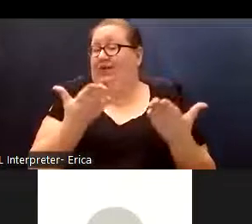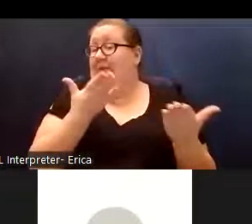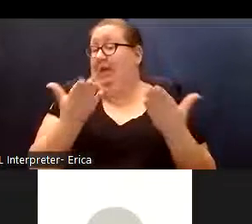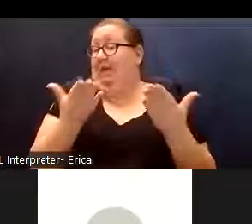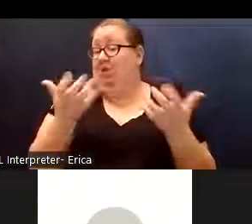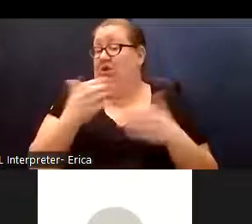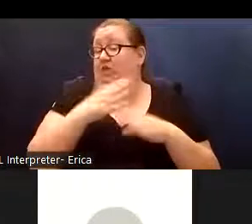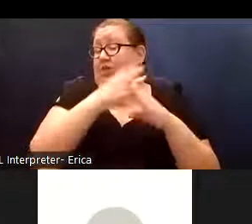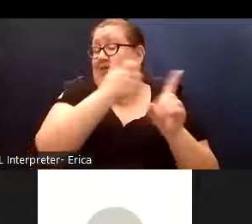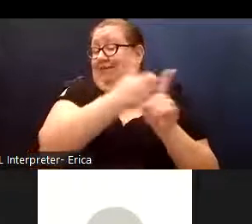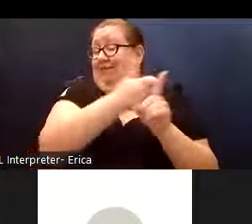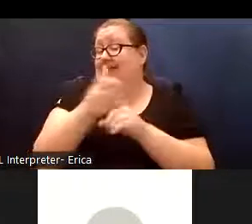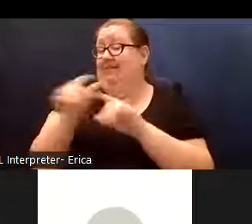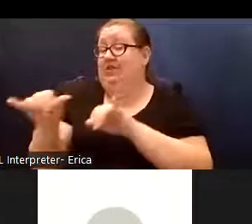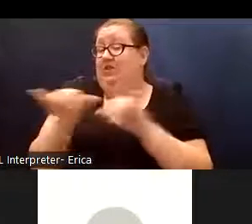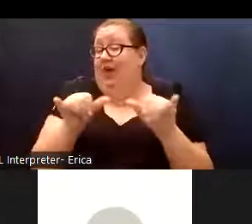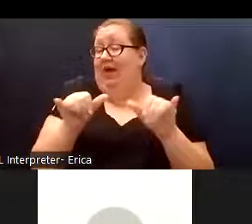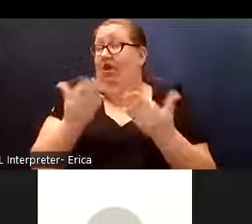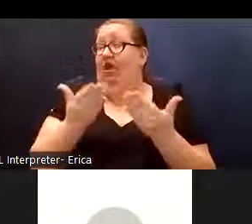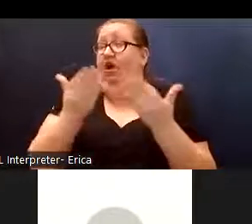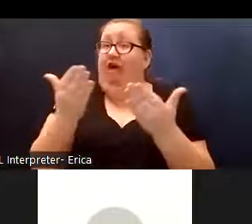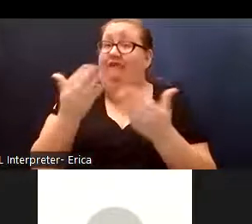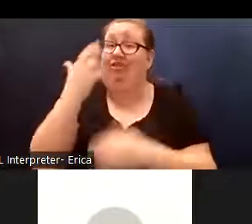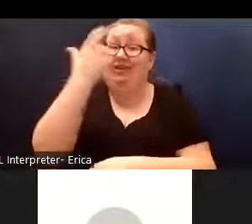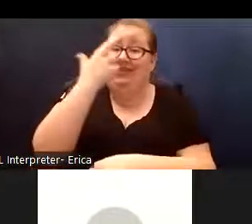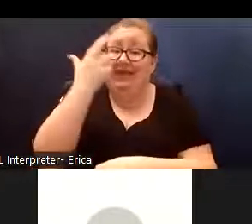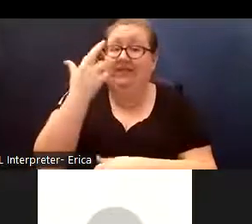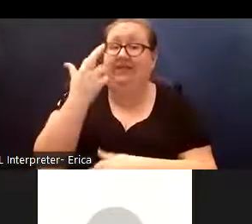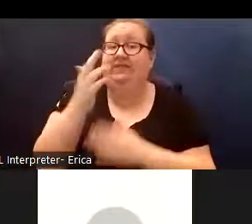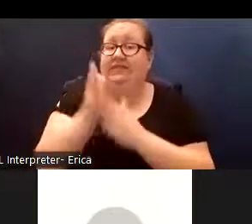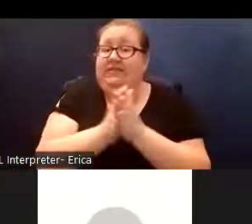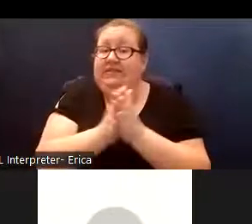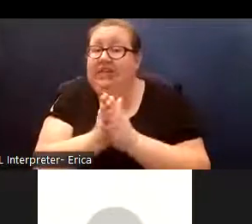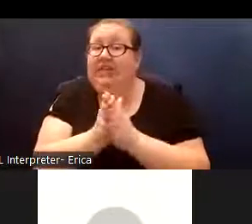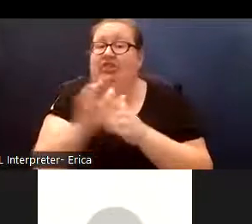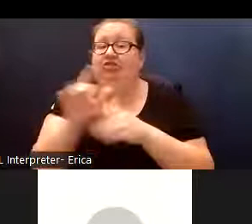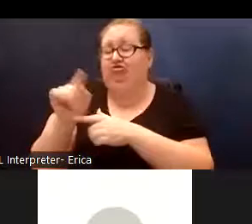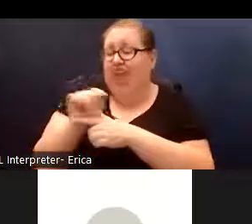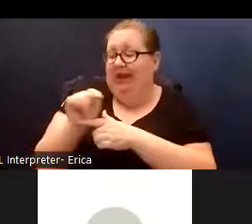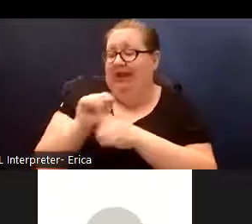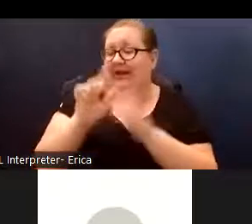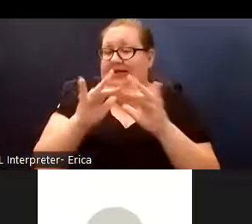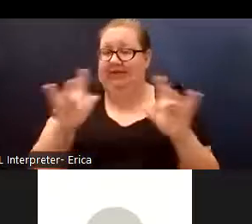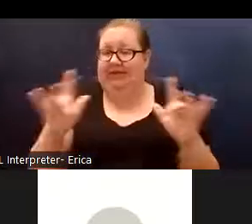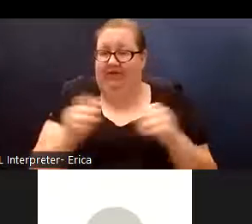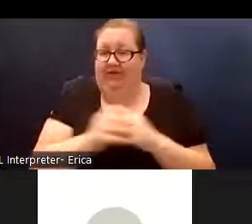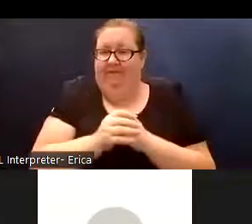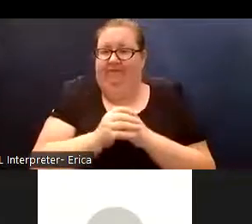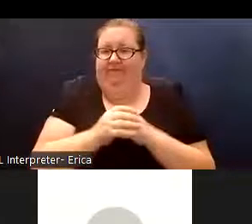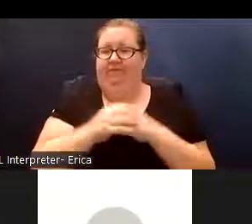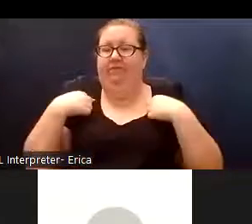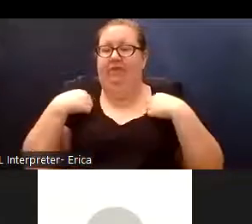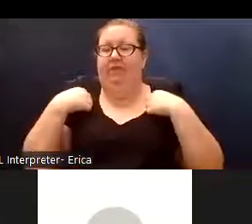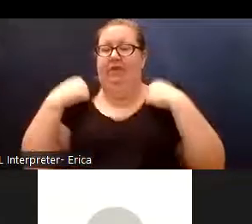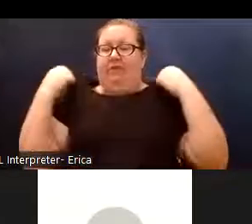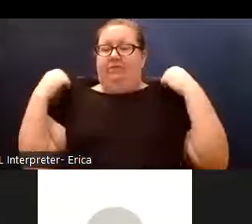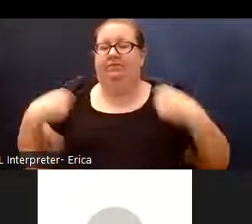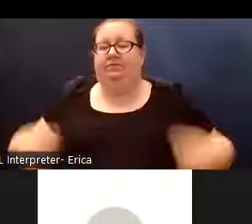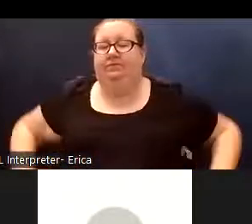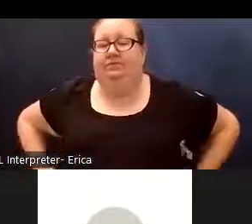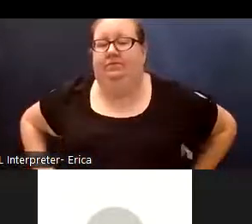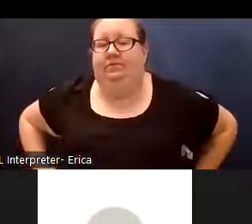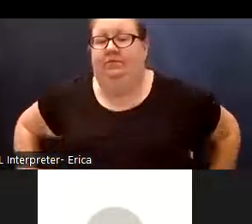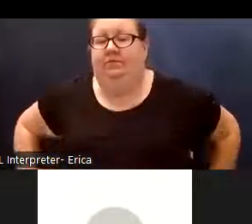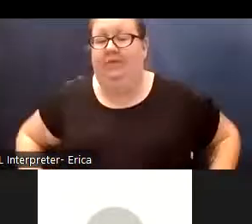well, offering incentives, training, etc. Now, a lot of these areas would be left out of